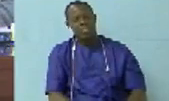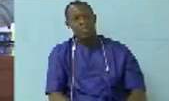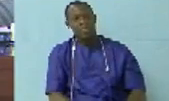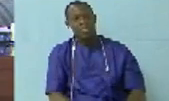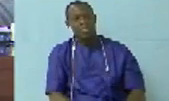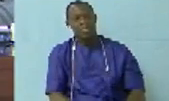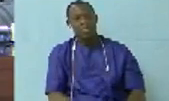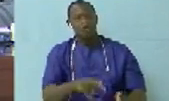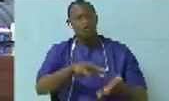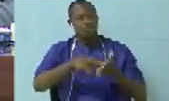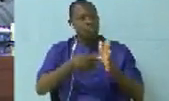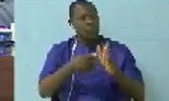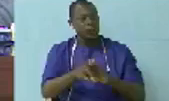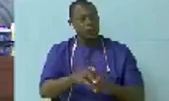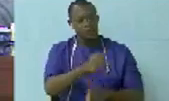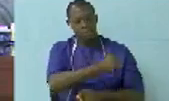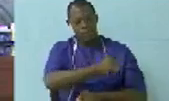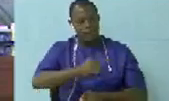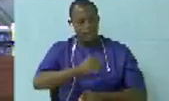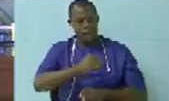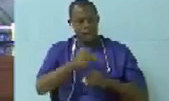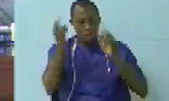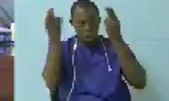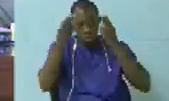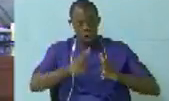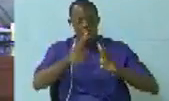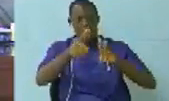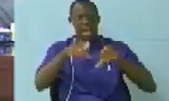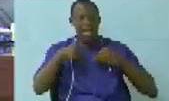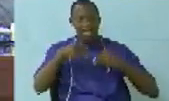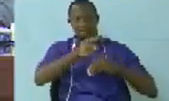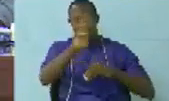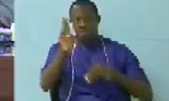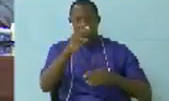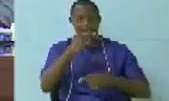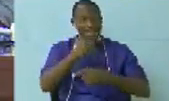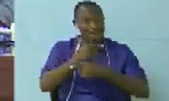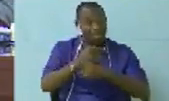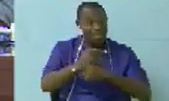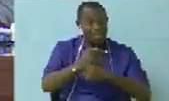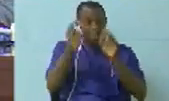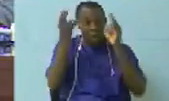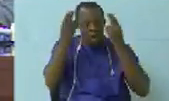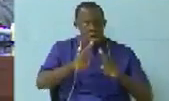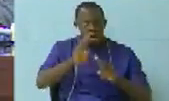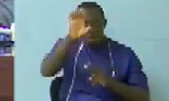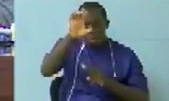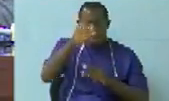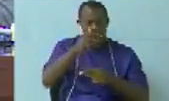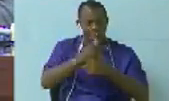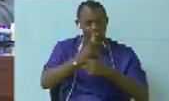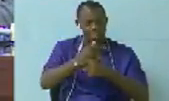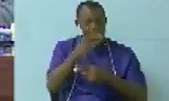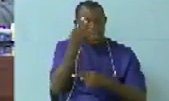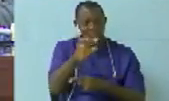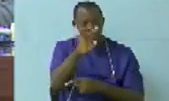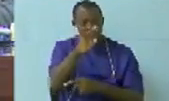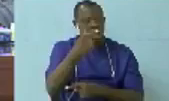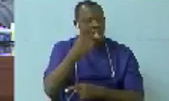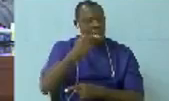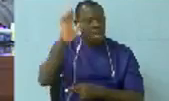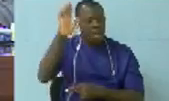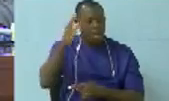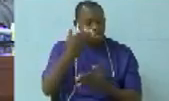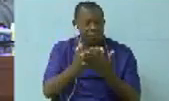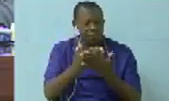It is a criminal offense under the laws of this country to lie on the oath.